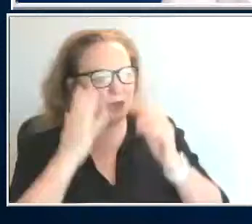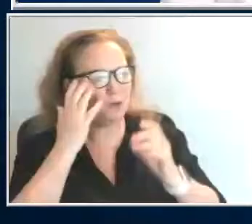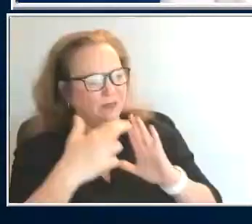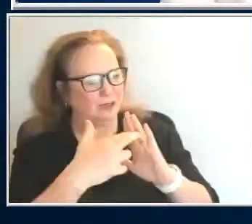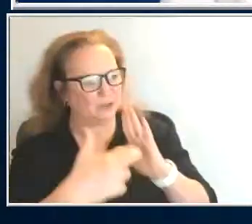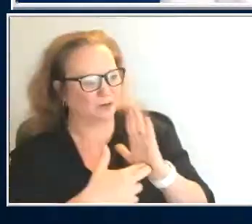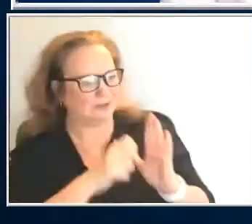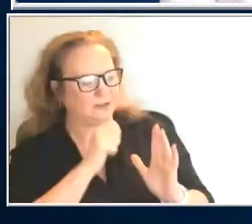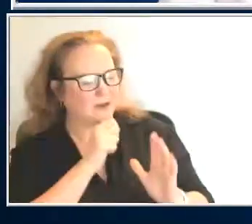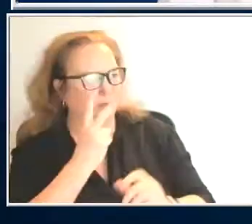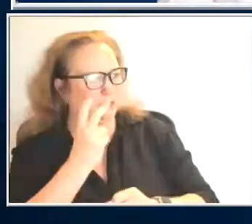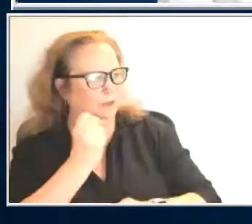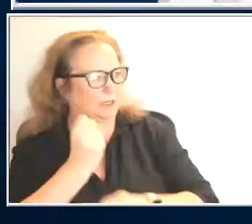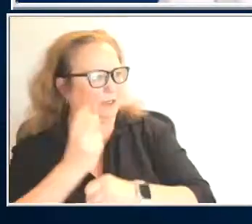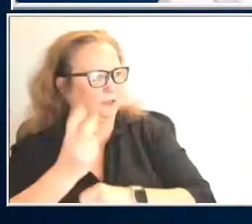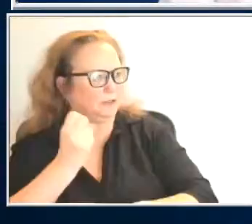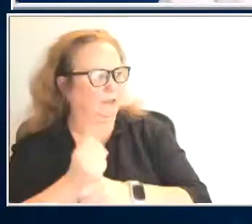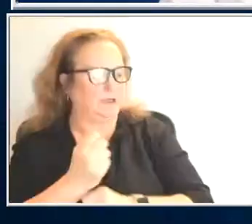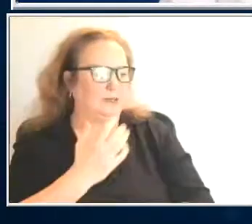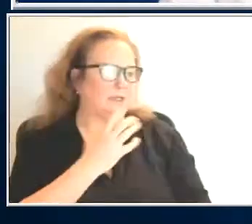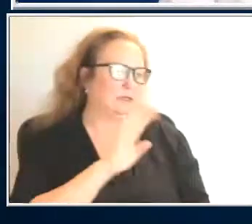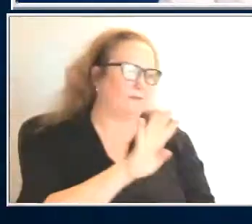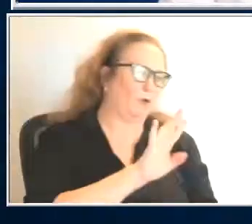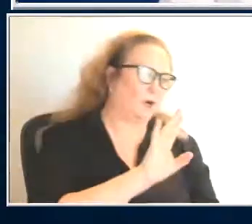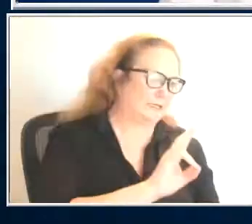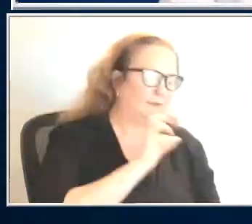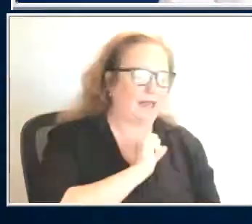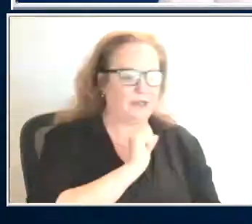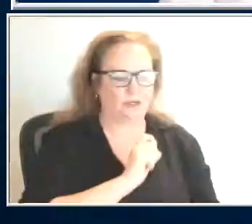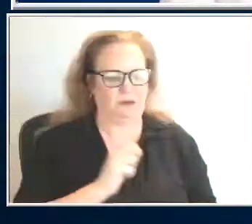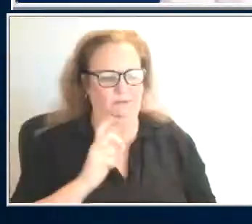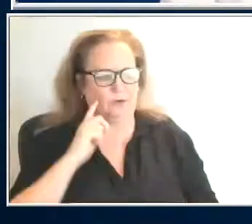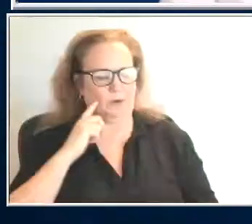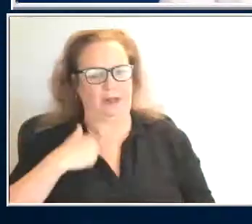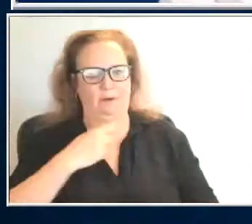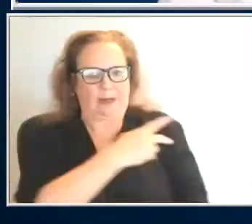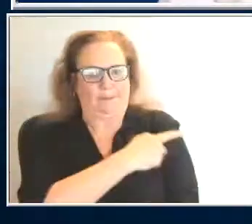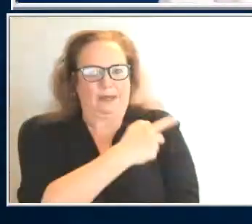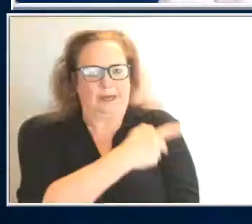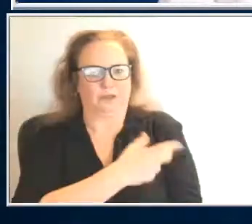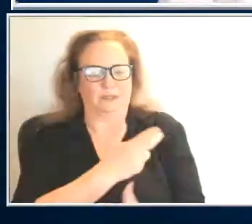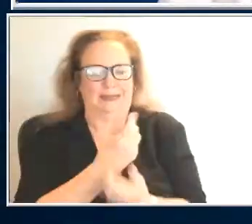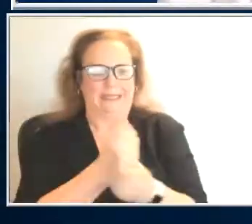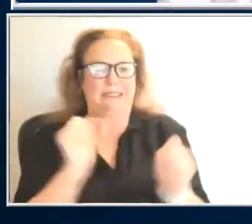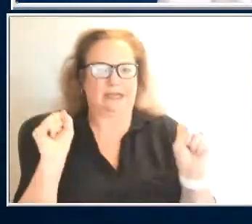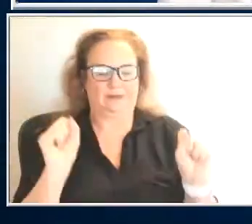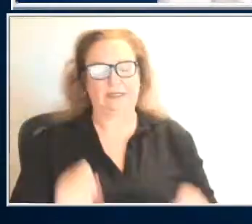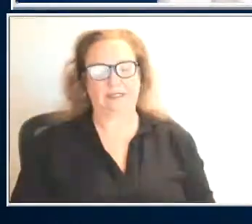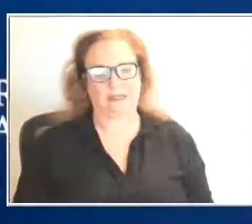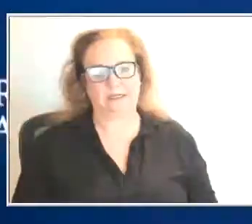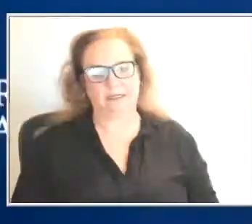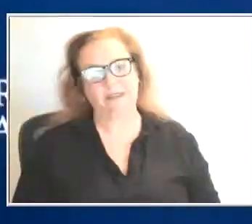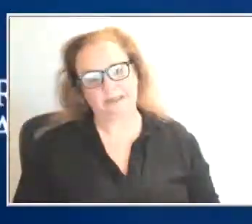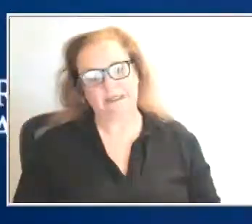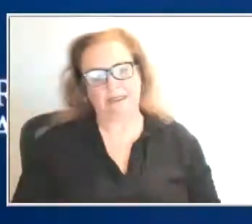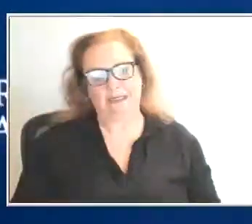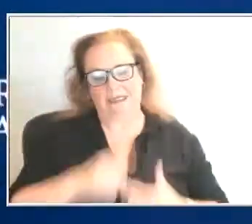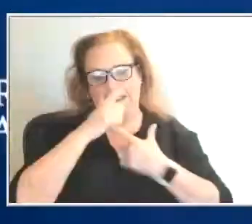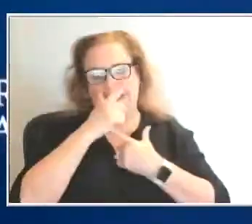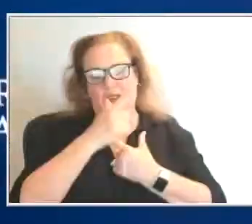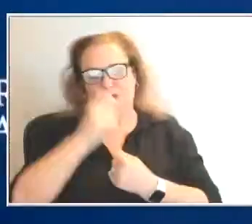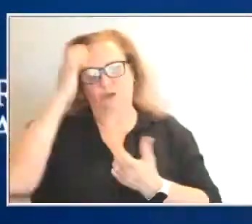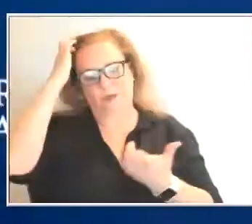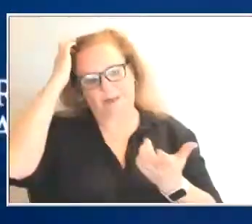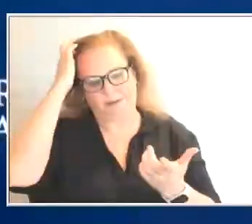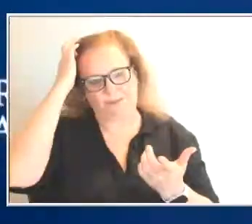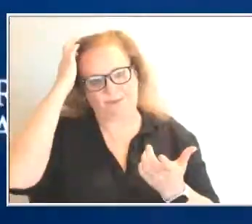every other year? I don't get it. You know, some are 40, some 50 every year. To me, I'd want to have patients be the safest. You know, and it's interesting because the higher